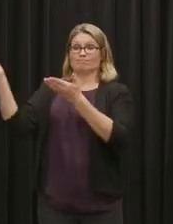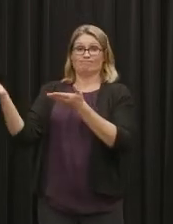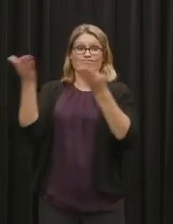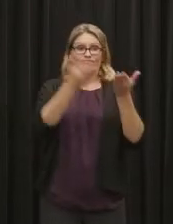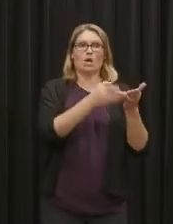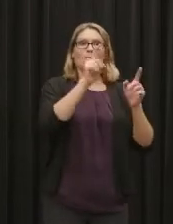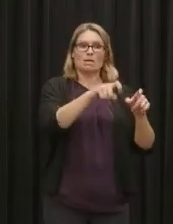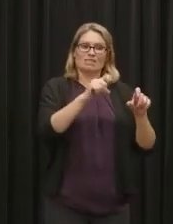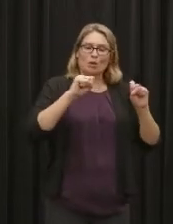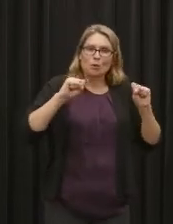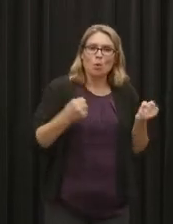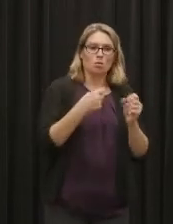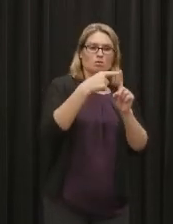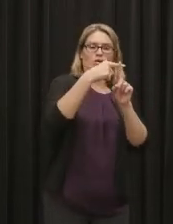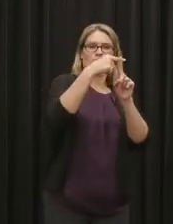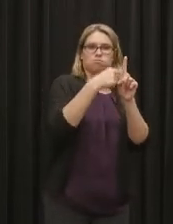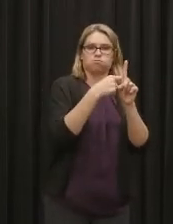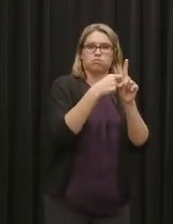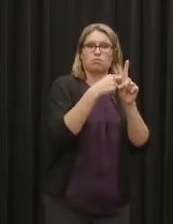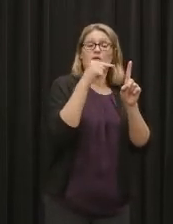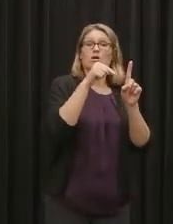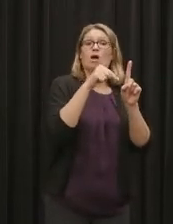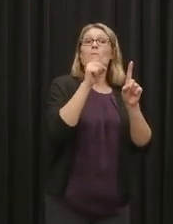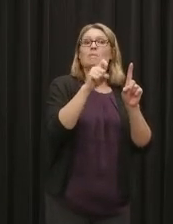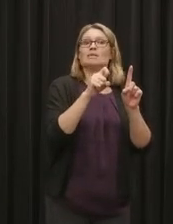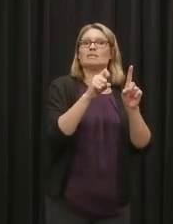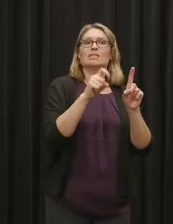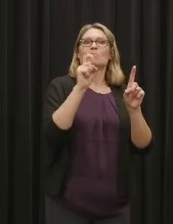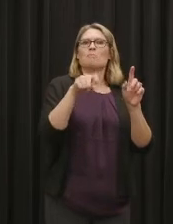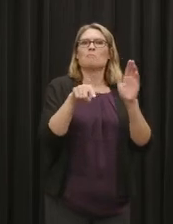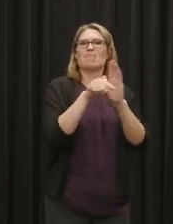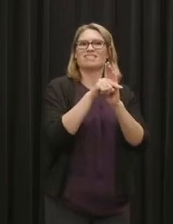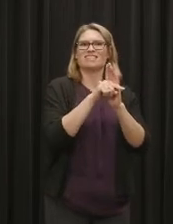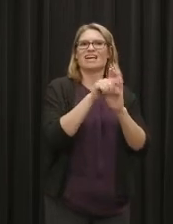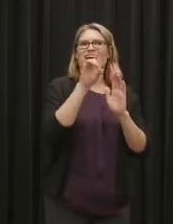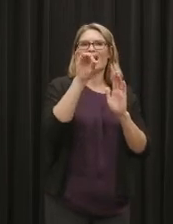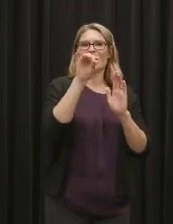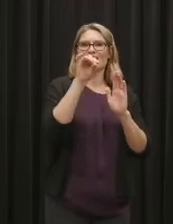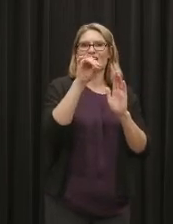is necessary, as the vaccine must be stored at minus 80 degrees Celsius.